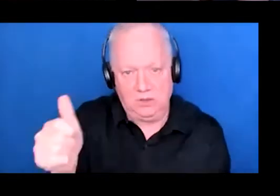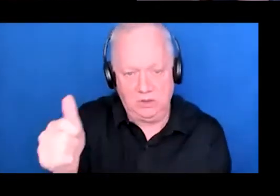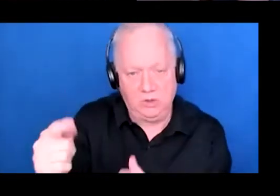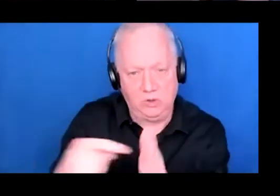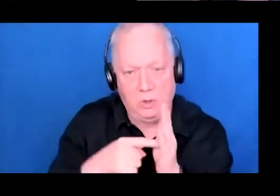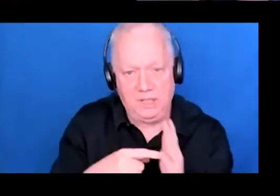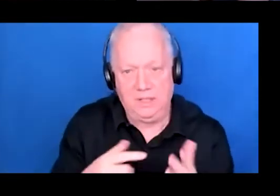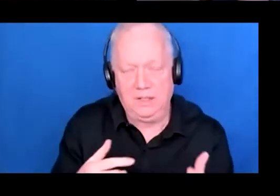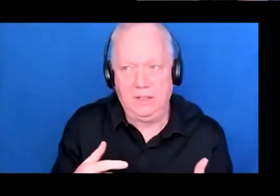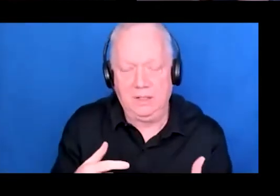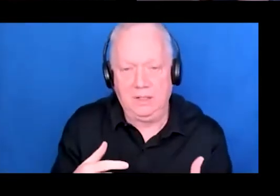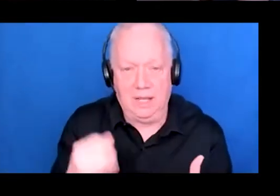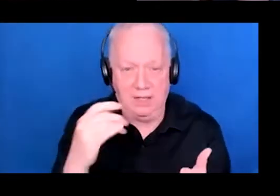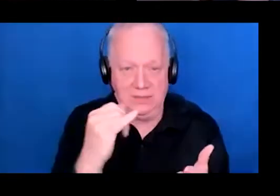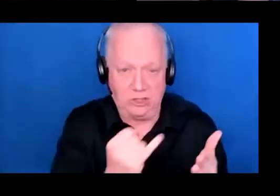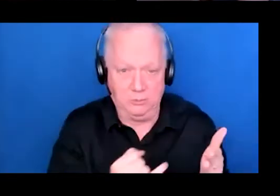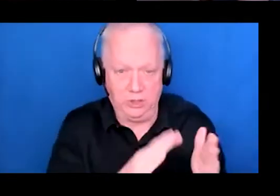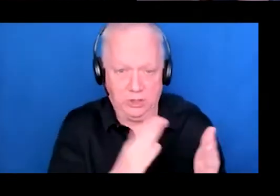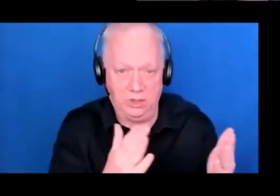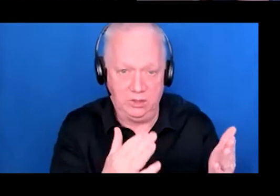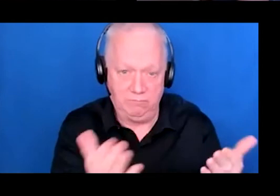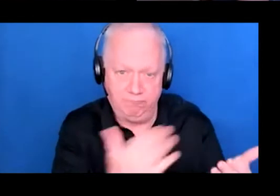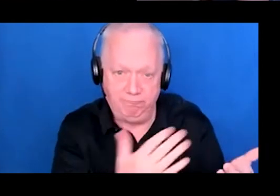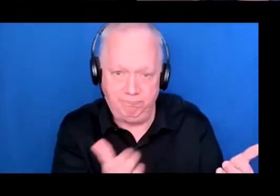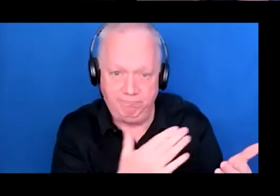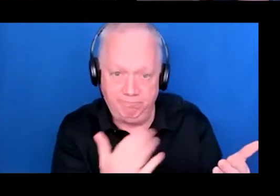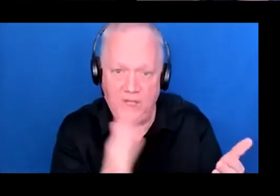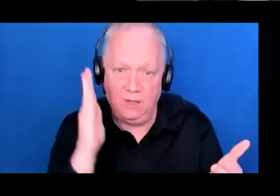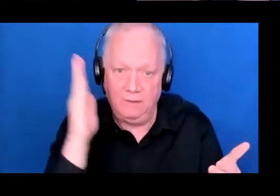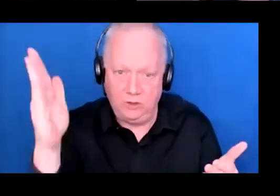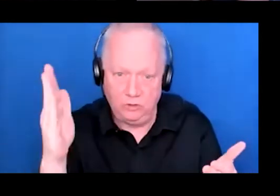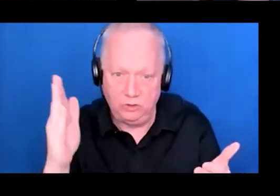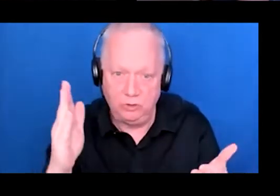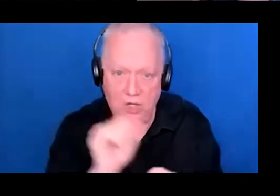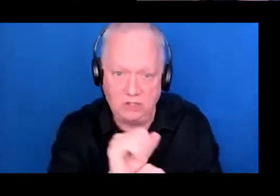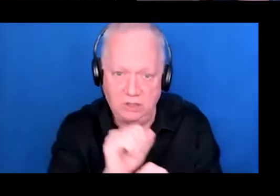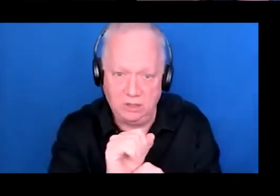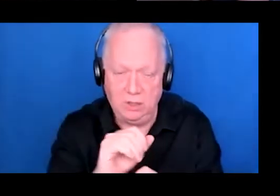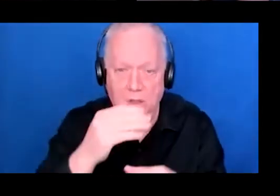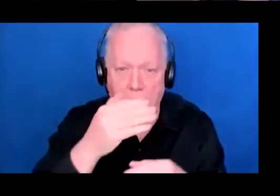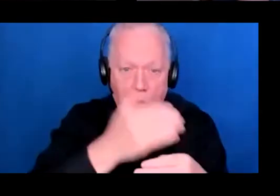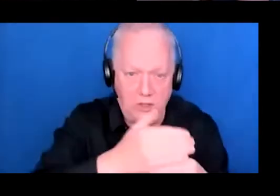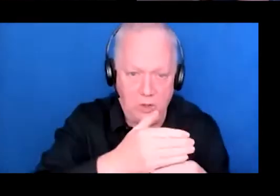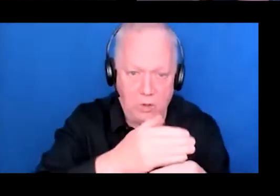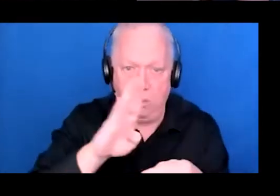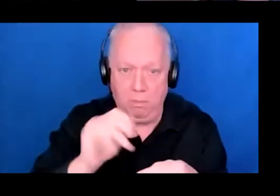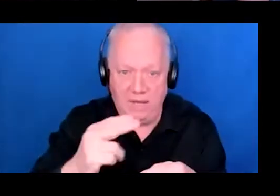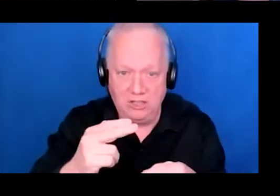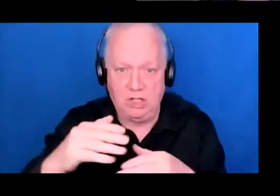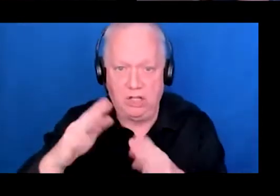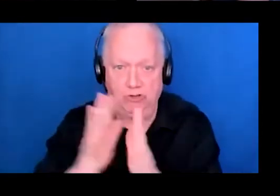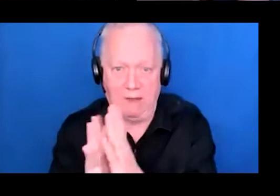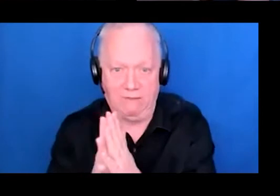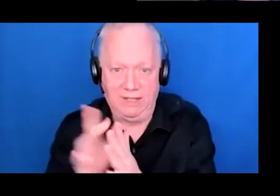me a sketchbook of a future project called Window, Bench, and Traffic, which